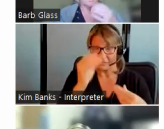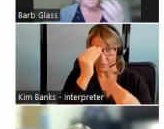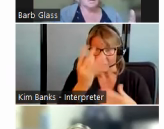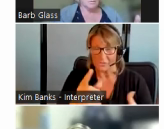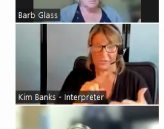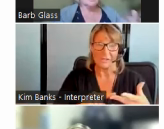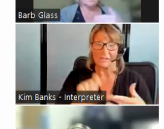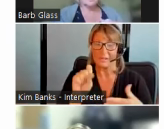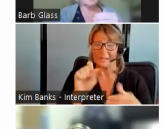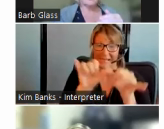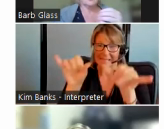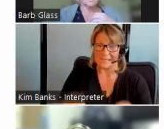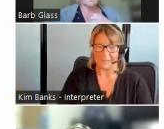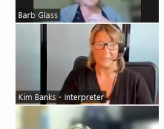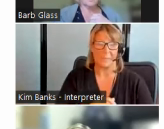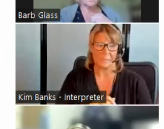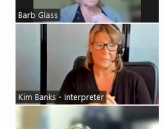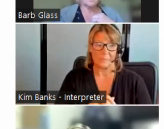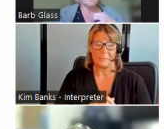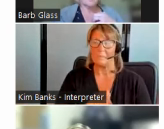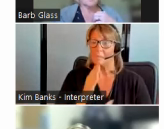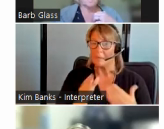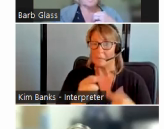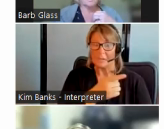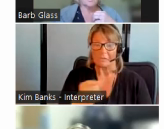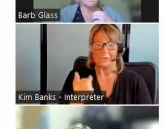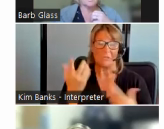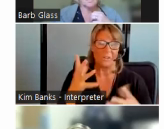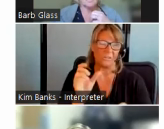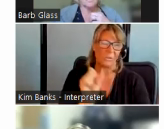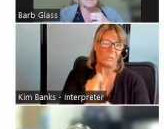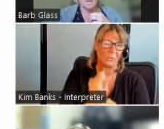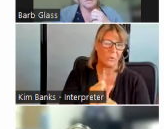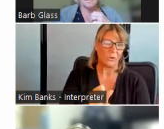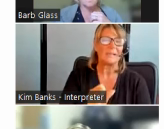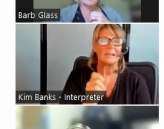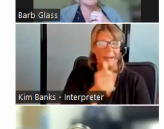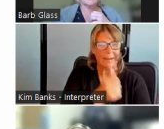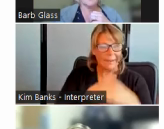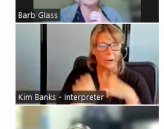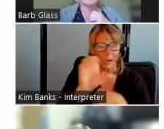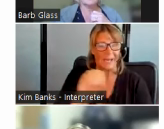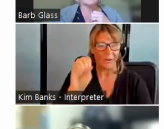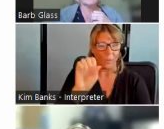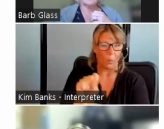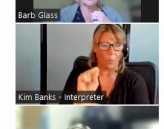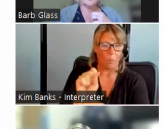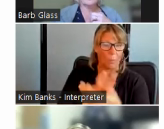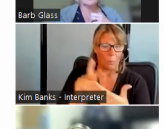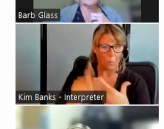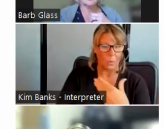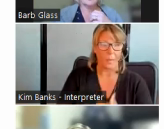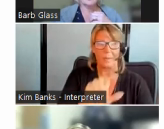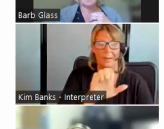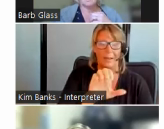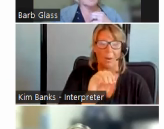You may know, especially if you have worked in other Employment Ontario programs, that the EOIS